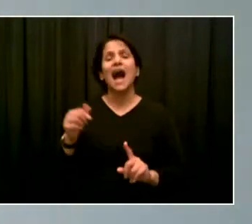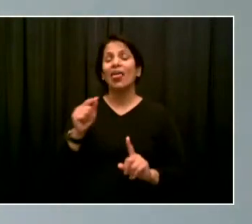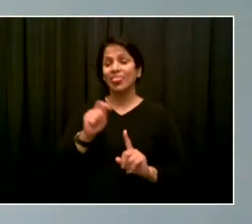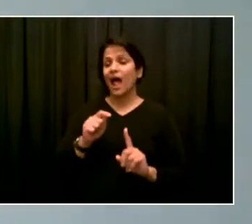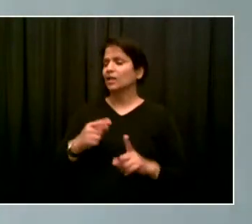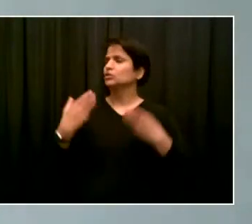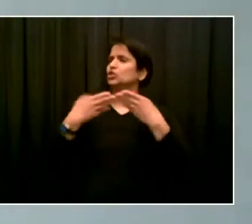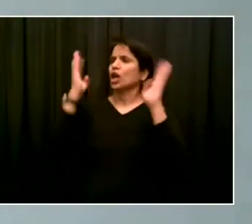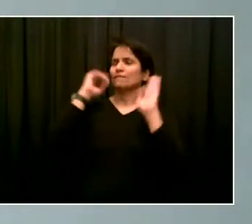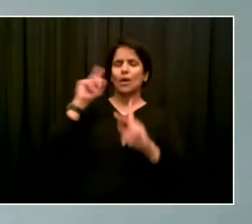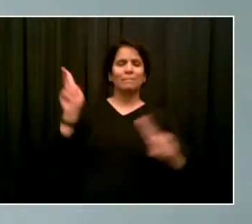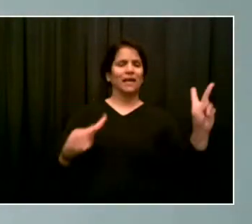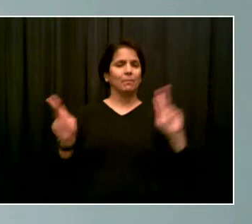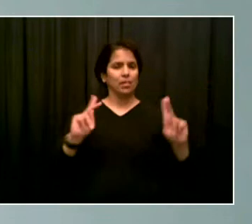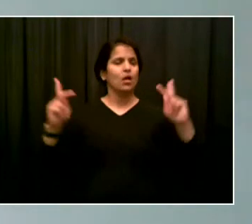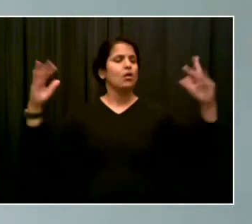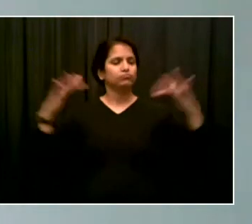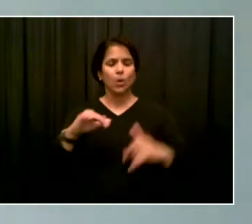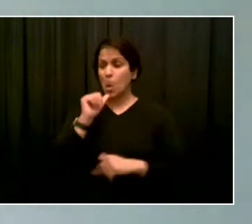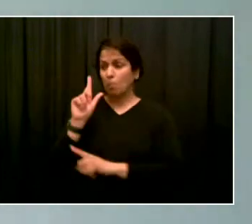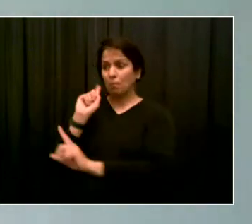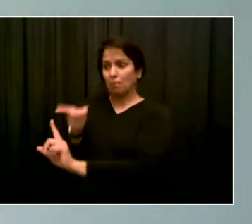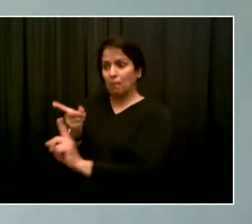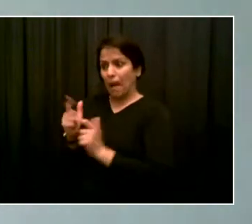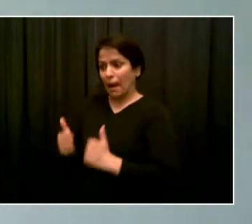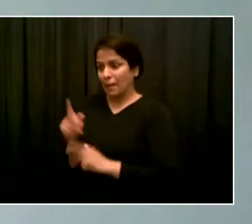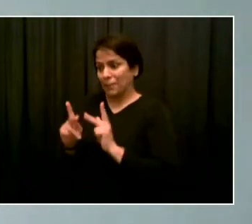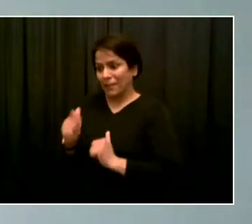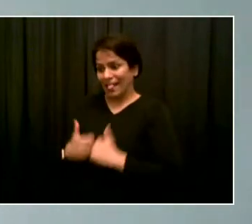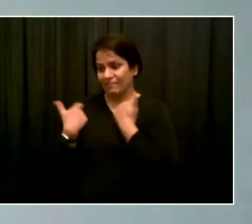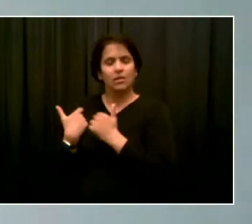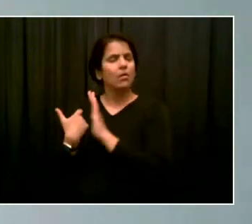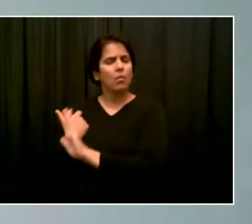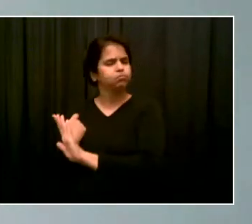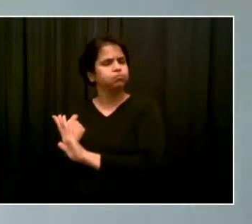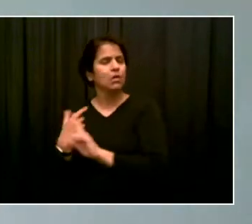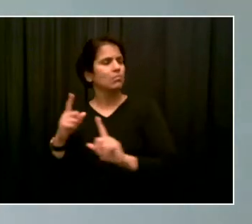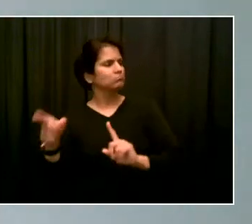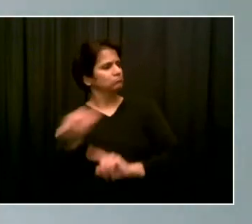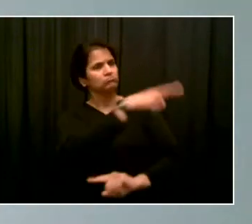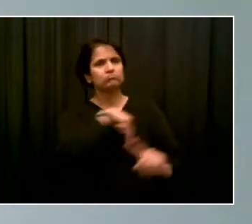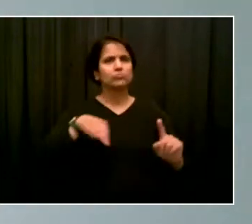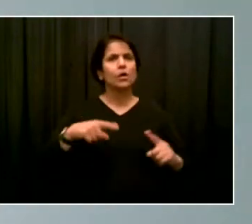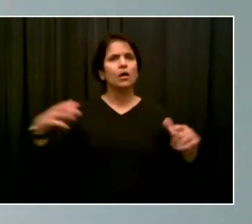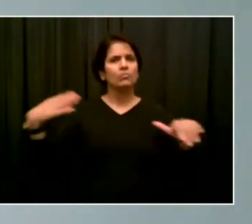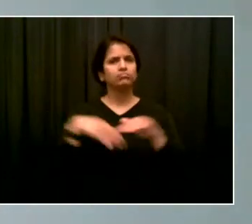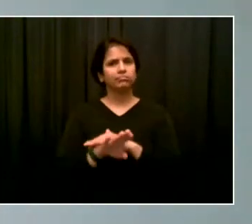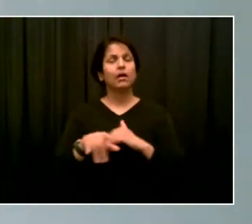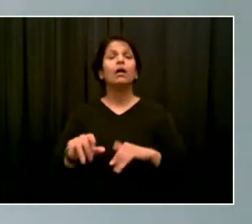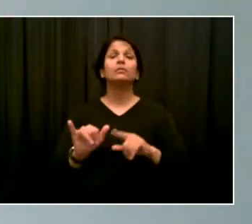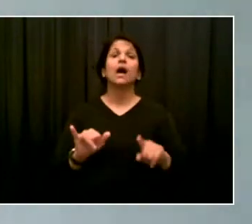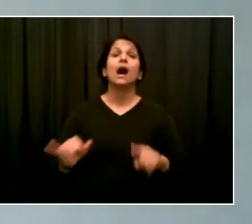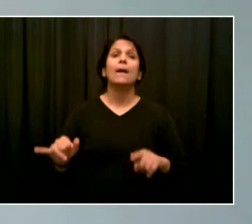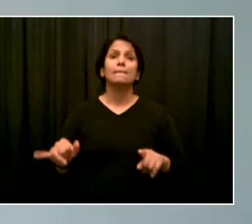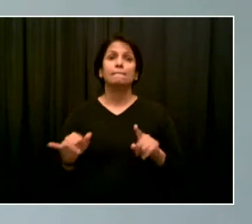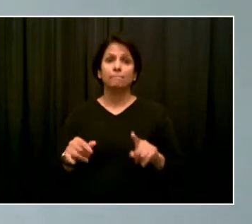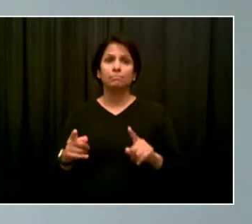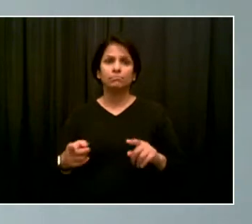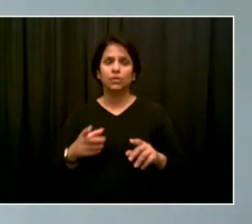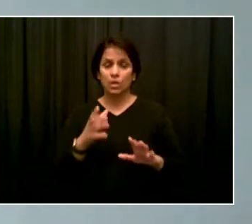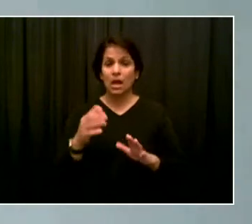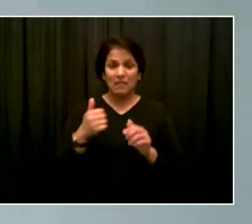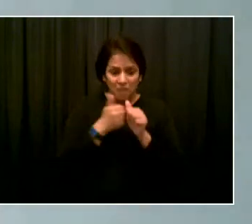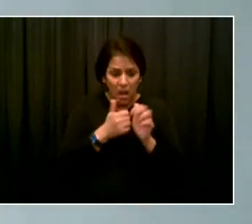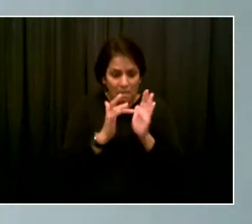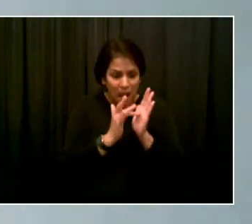particularly rely on a medical model. They rely on a community building model. They're places where people can go and